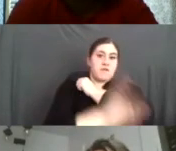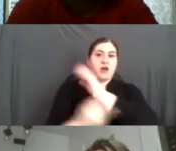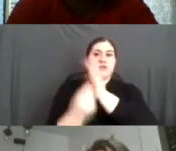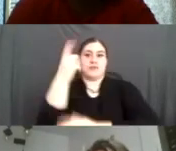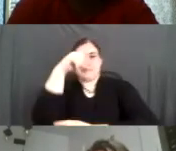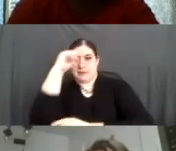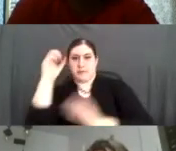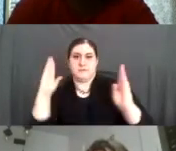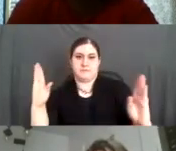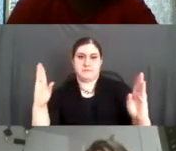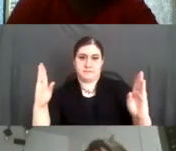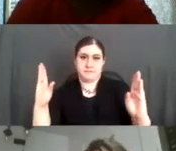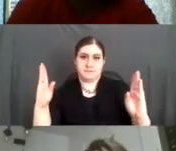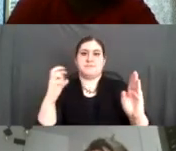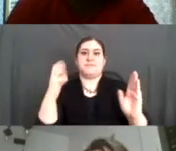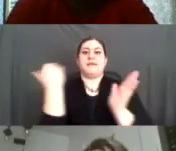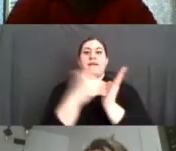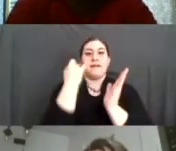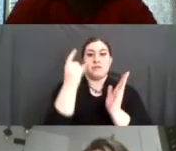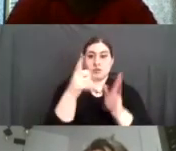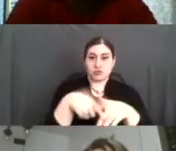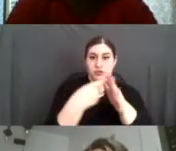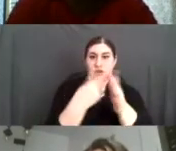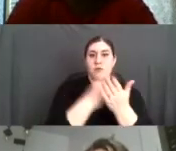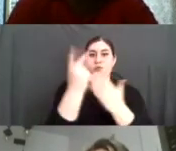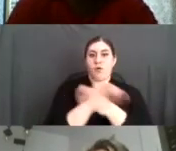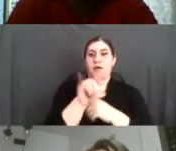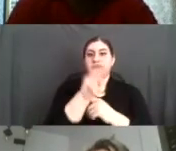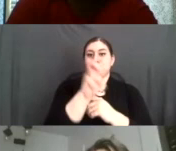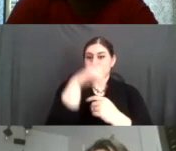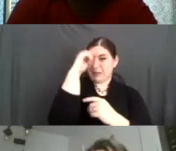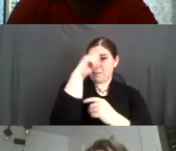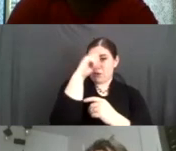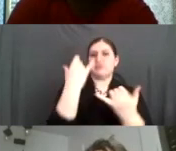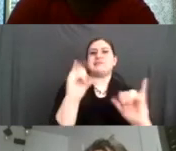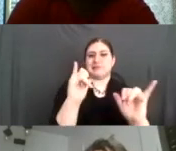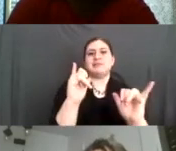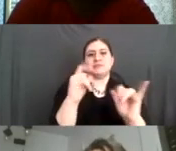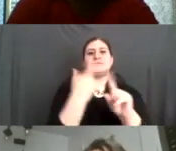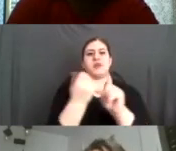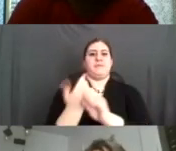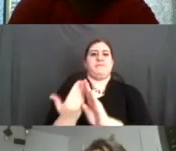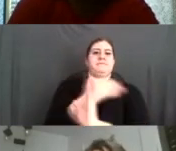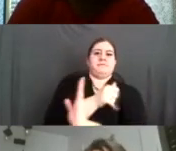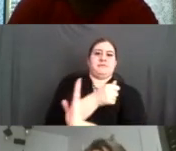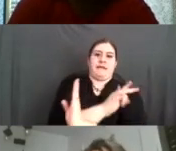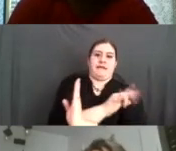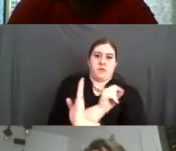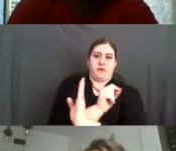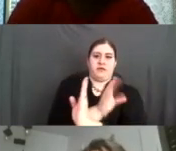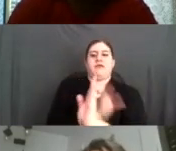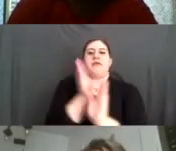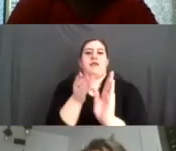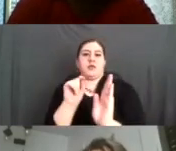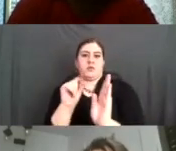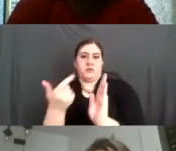summer. So that's why, again, if you happen to be starting your program in June, you're actually getting aid from the 1920 year, and then you'll need aid from the